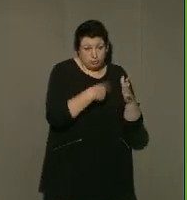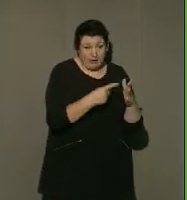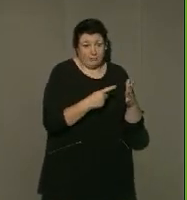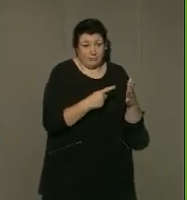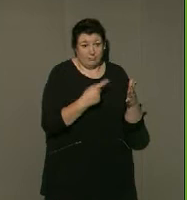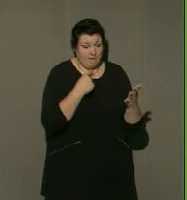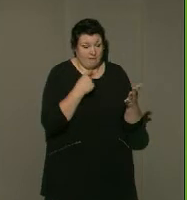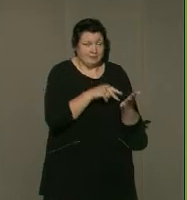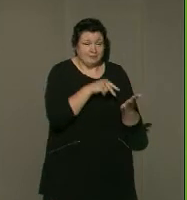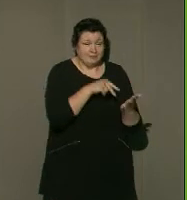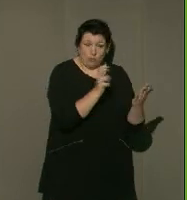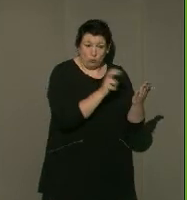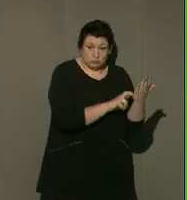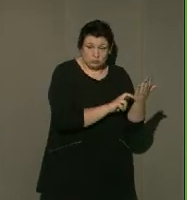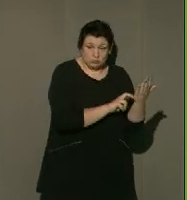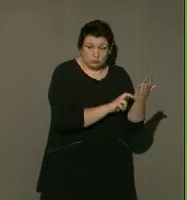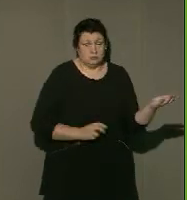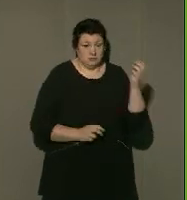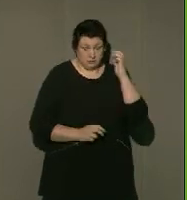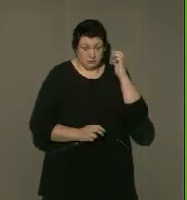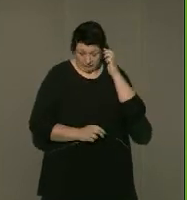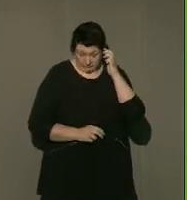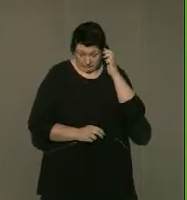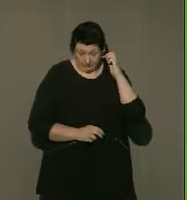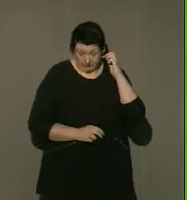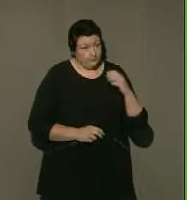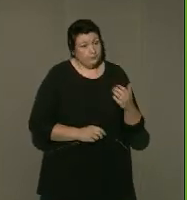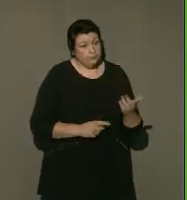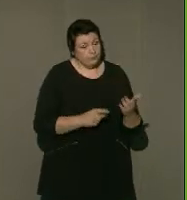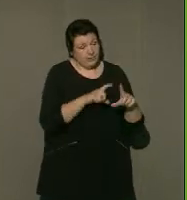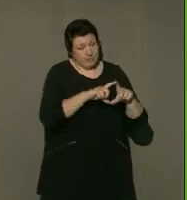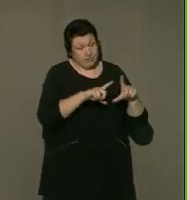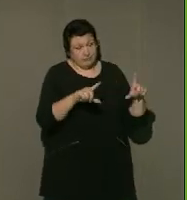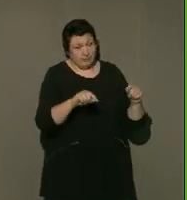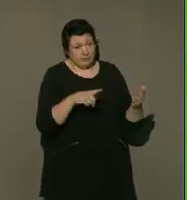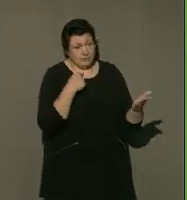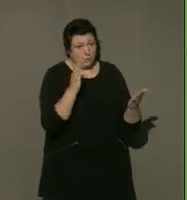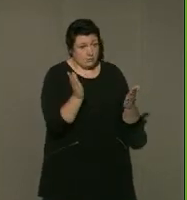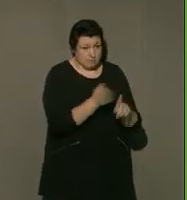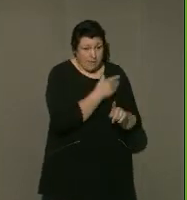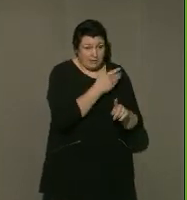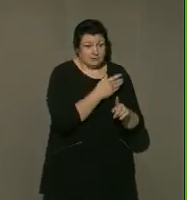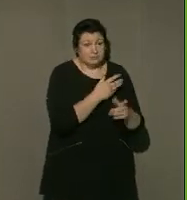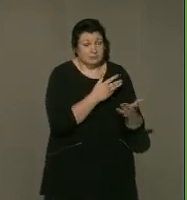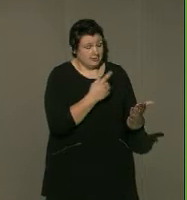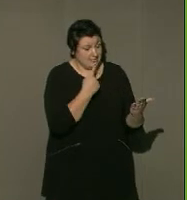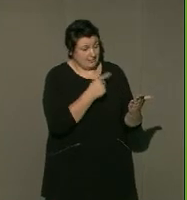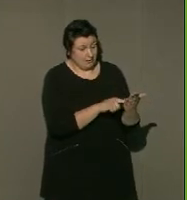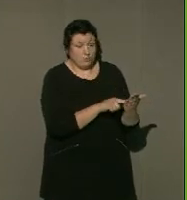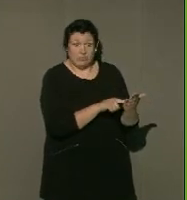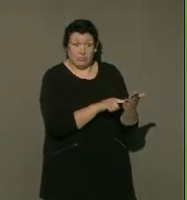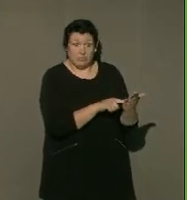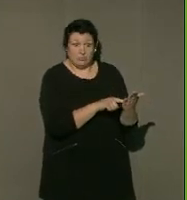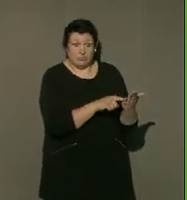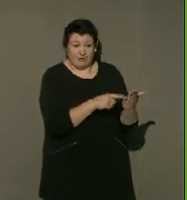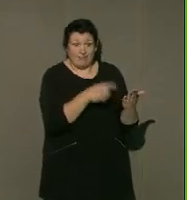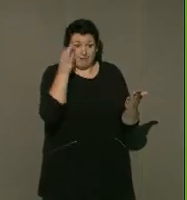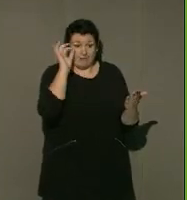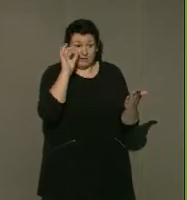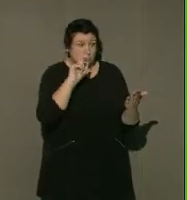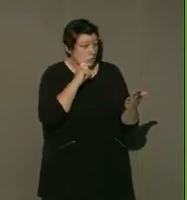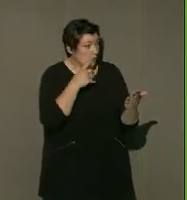orders. The text that was passed as part of that was that there would be on the council